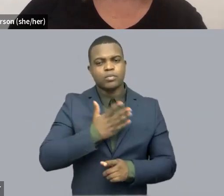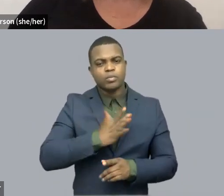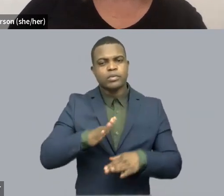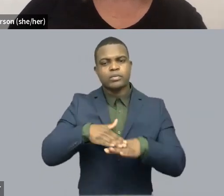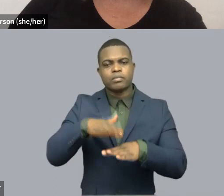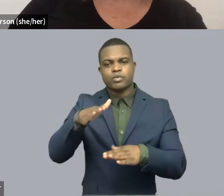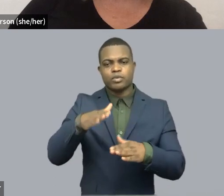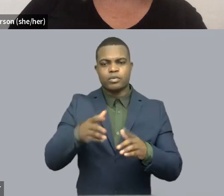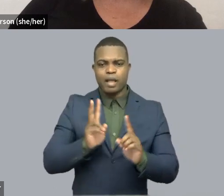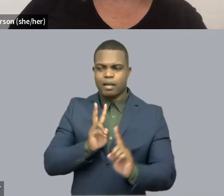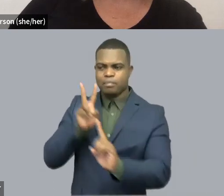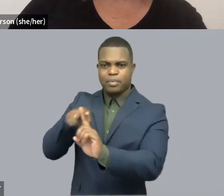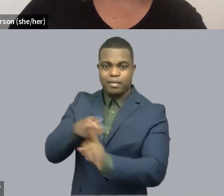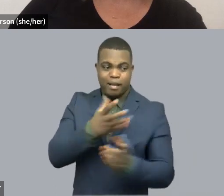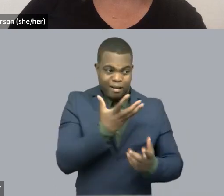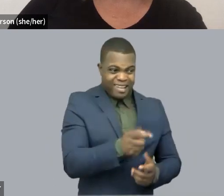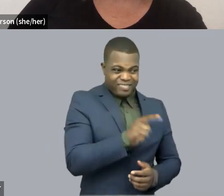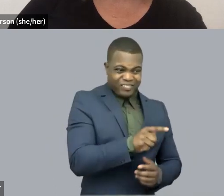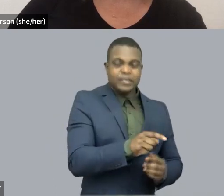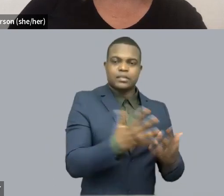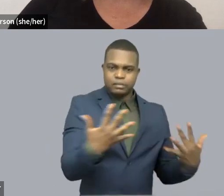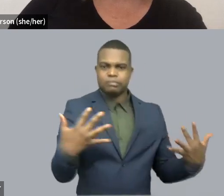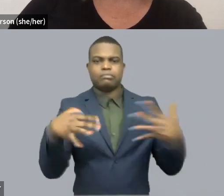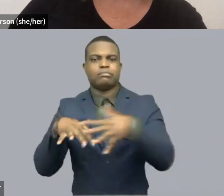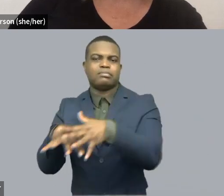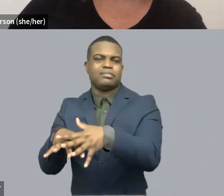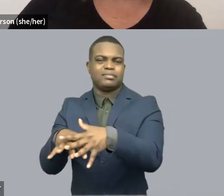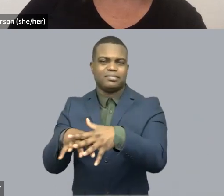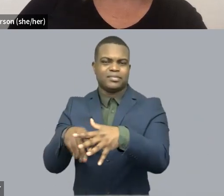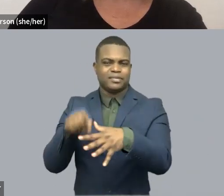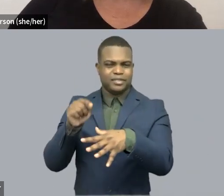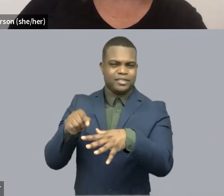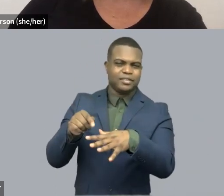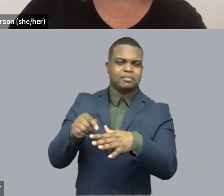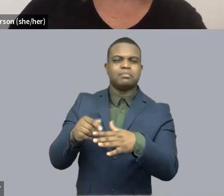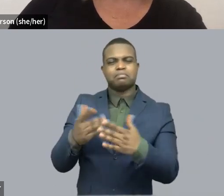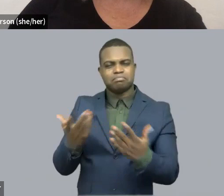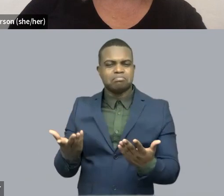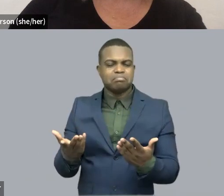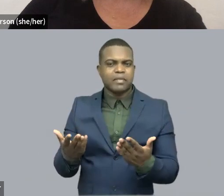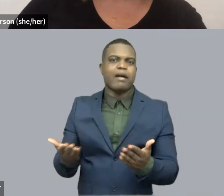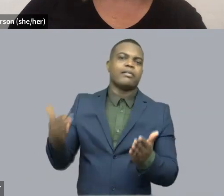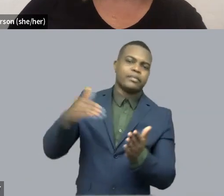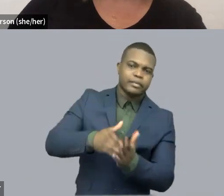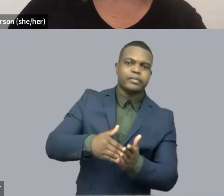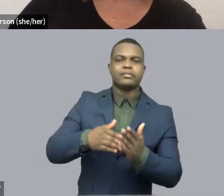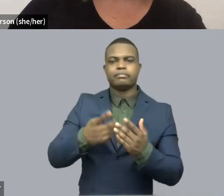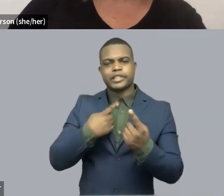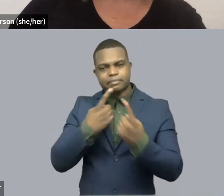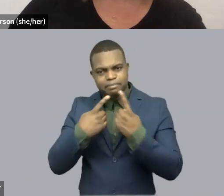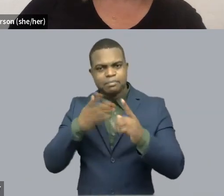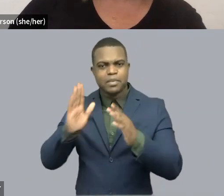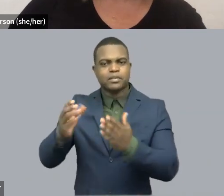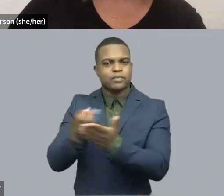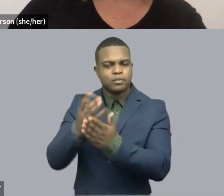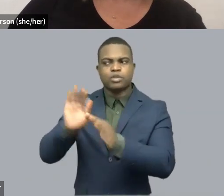that often people do not even know basically that these tools exist. And especially in the civil society realm,